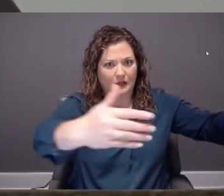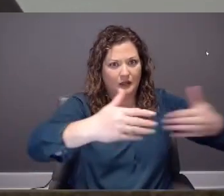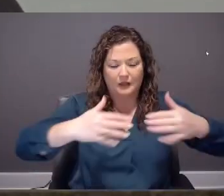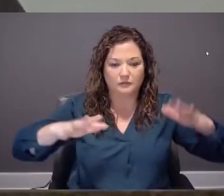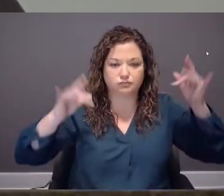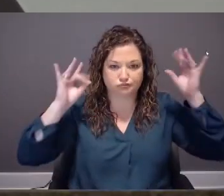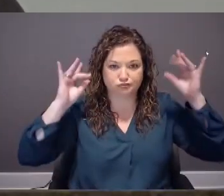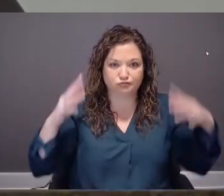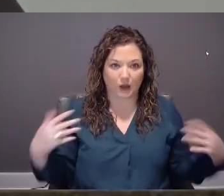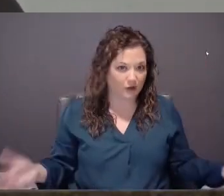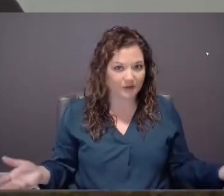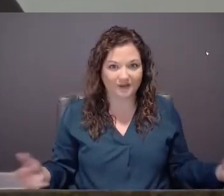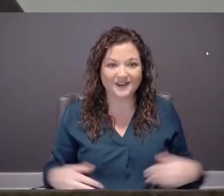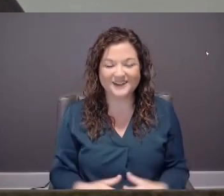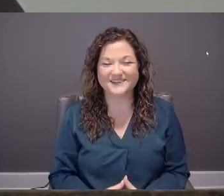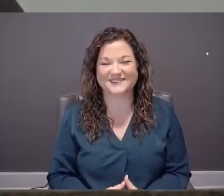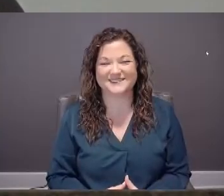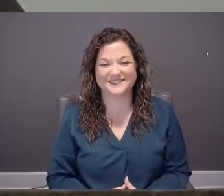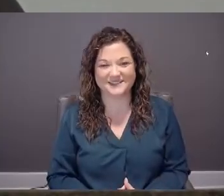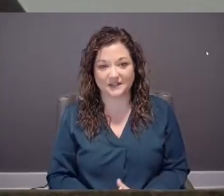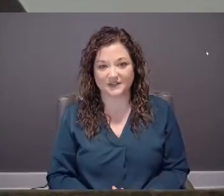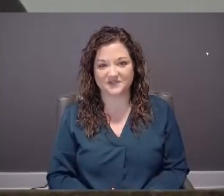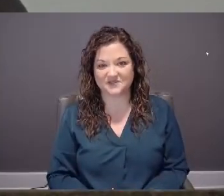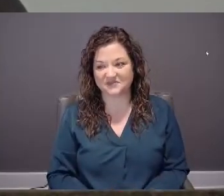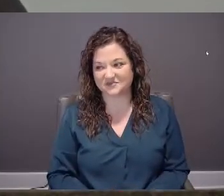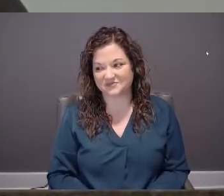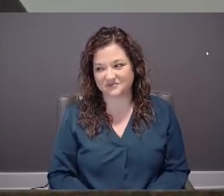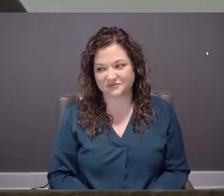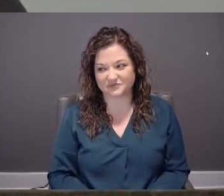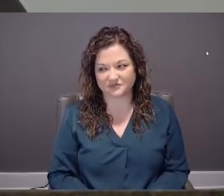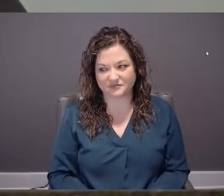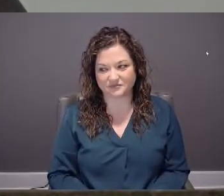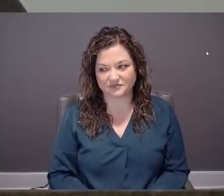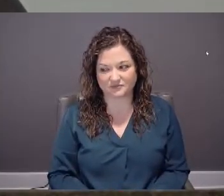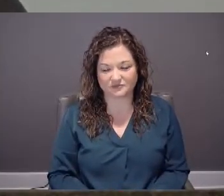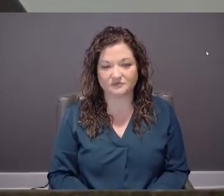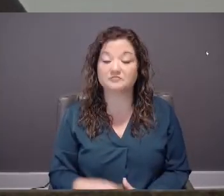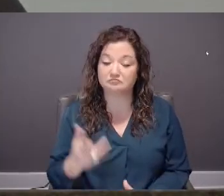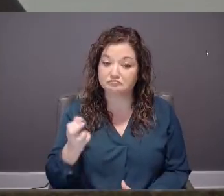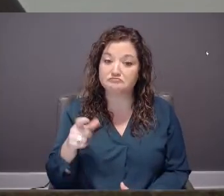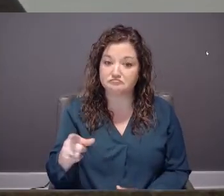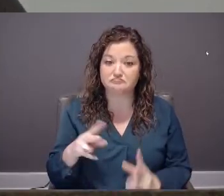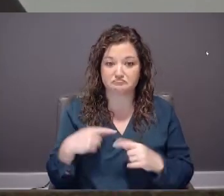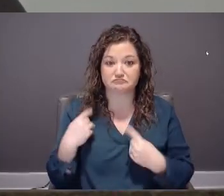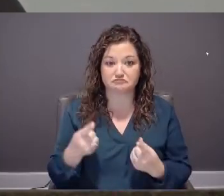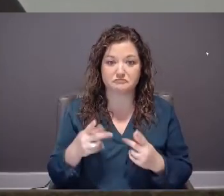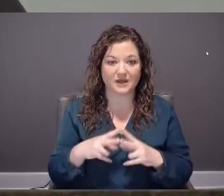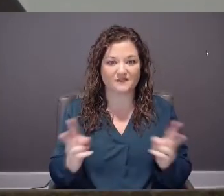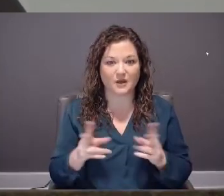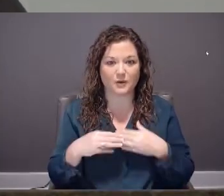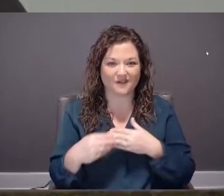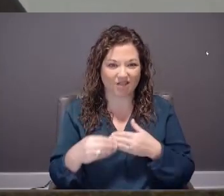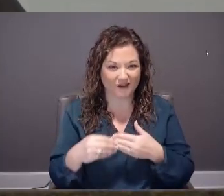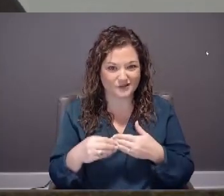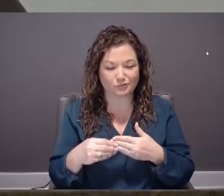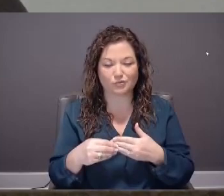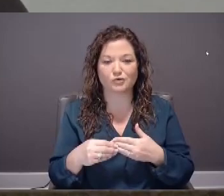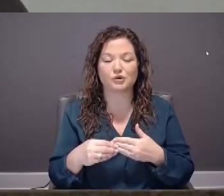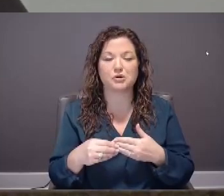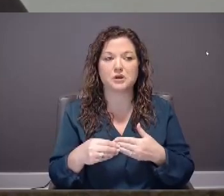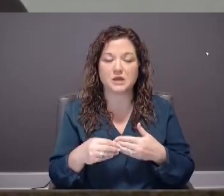me. And so he's shown a great deal of flexibility as we've worked through a very new